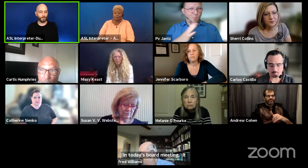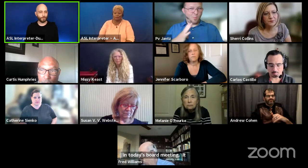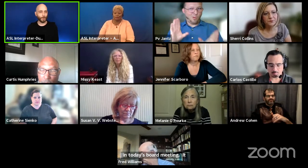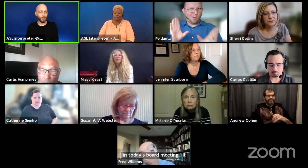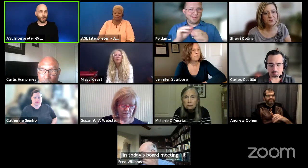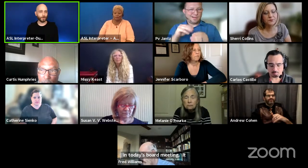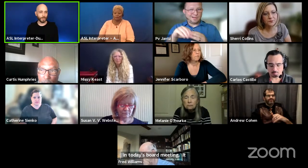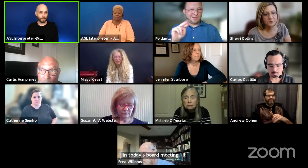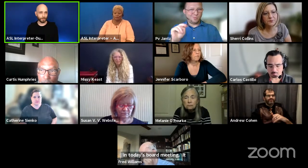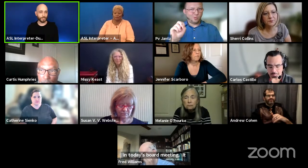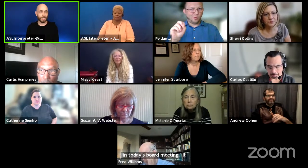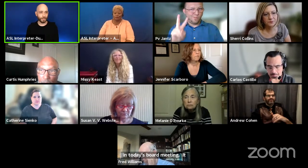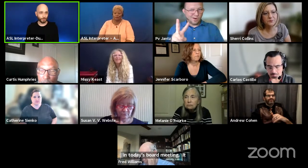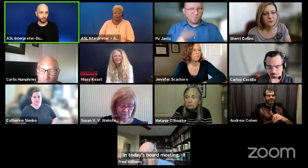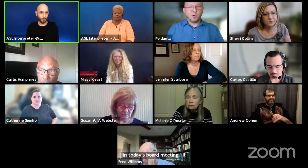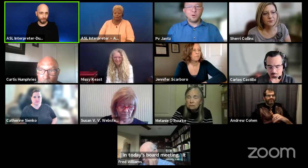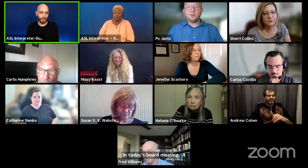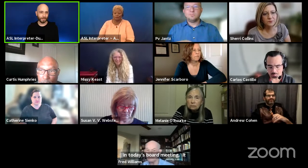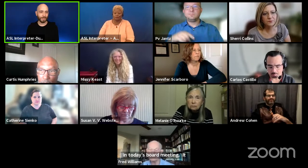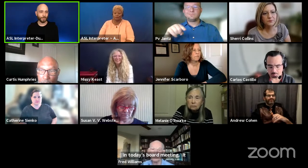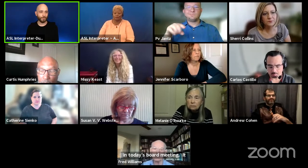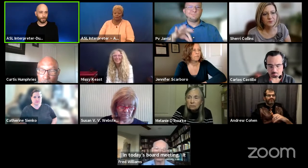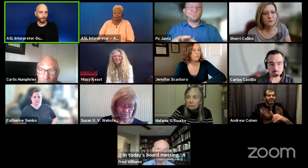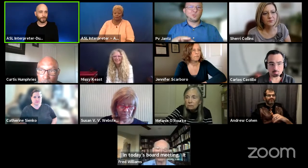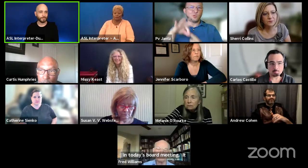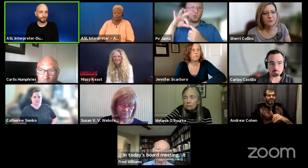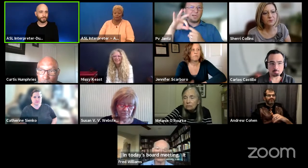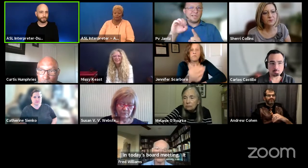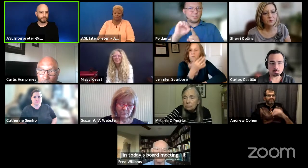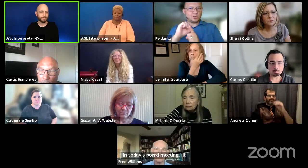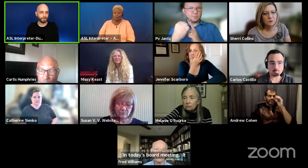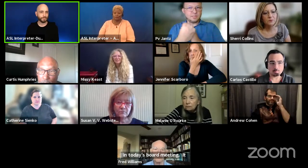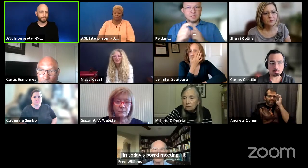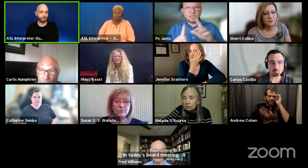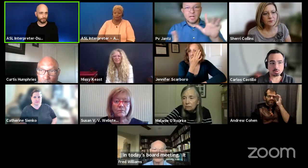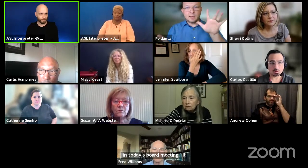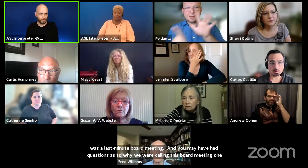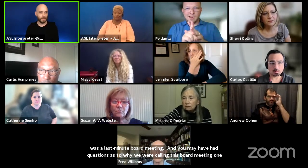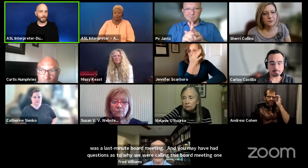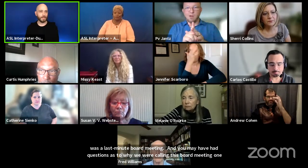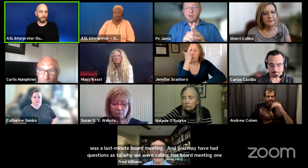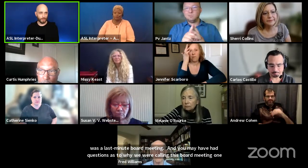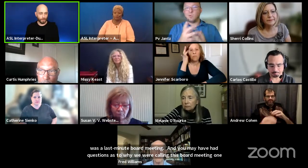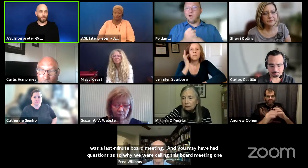month before our regularly scheduled board meeting in November.